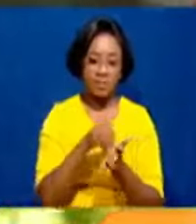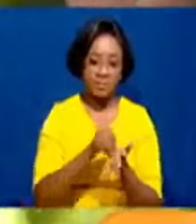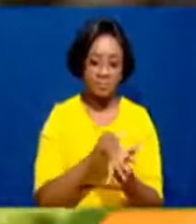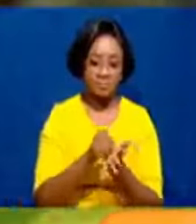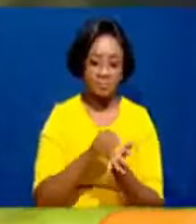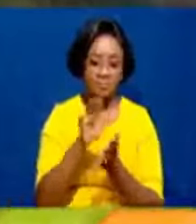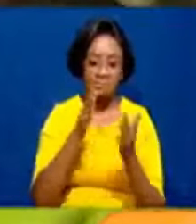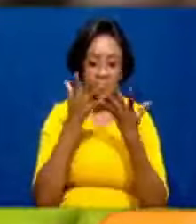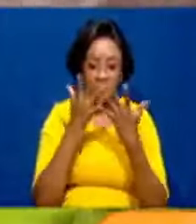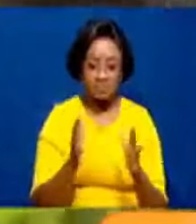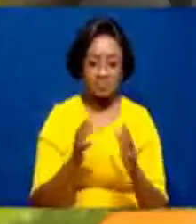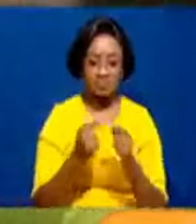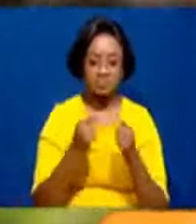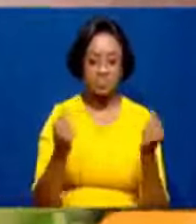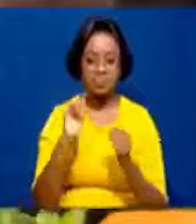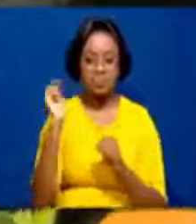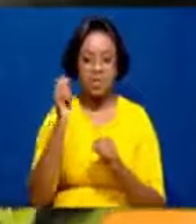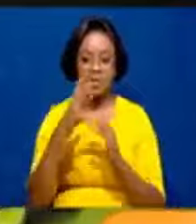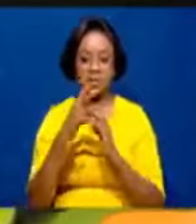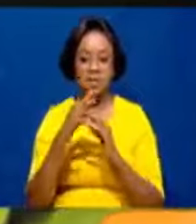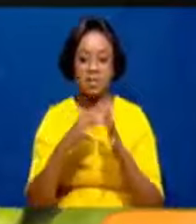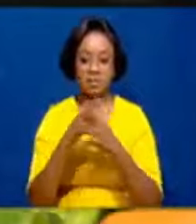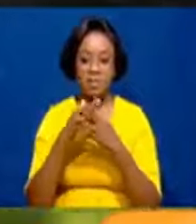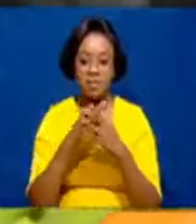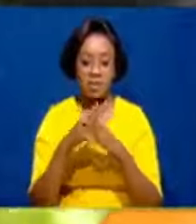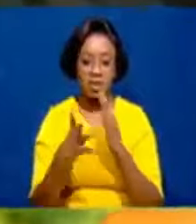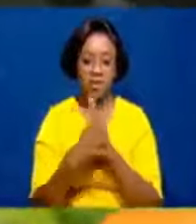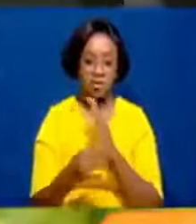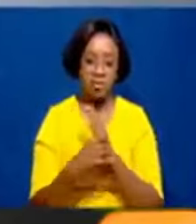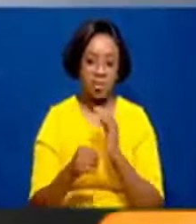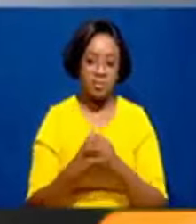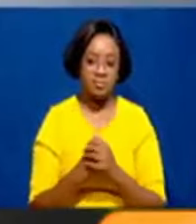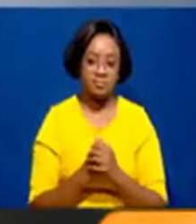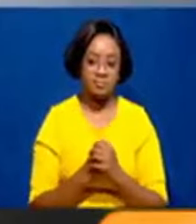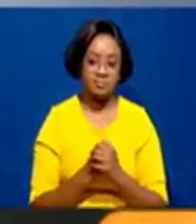shilling lose ground against the US dollar for a better part of the year.